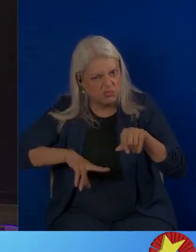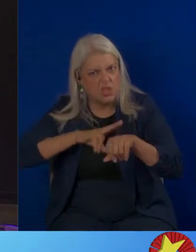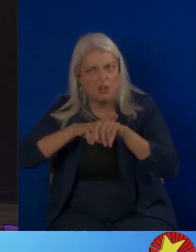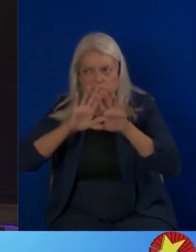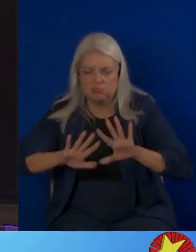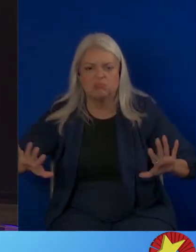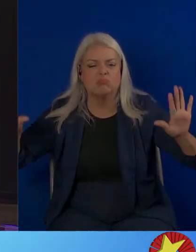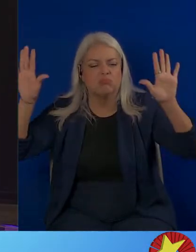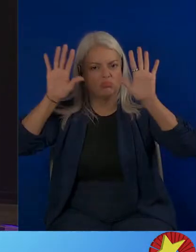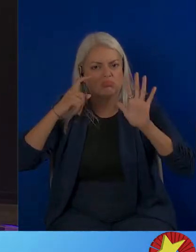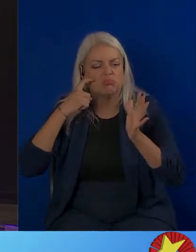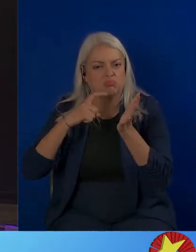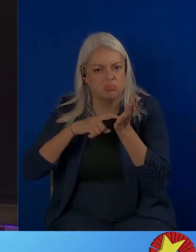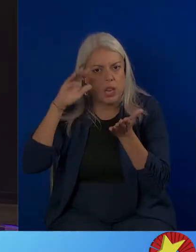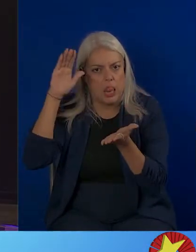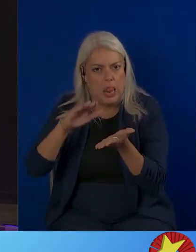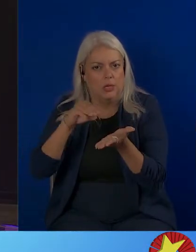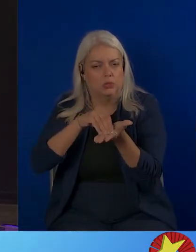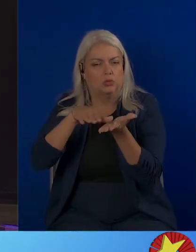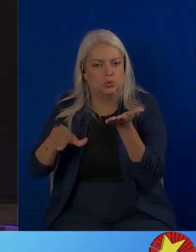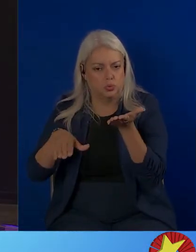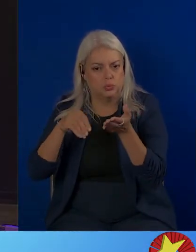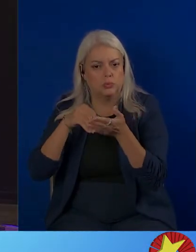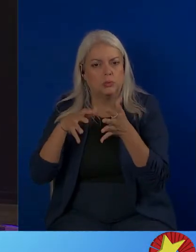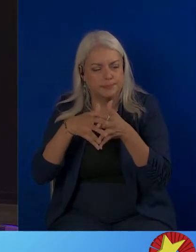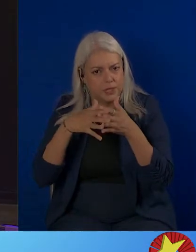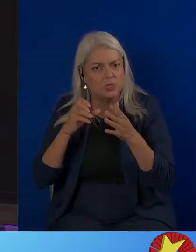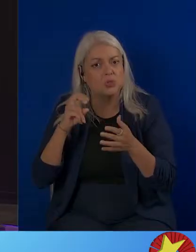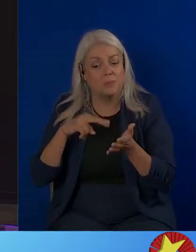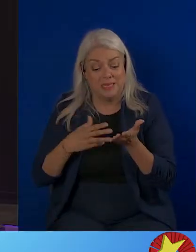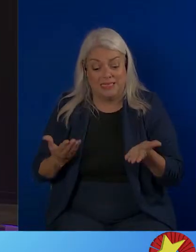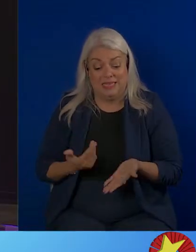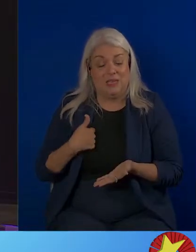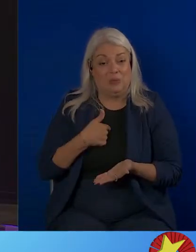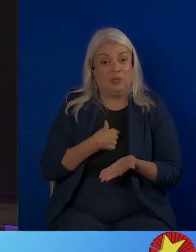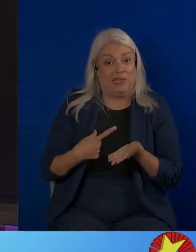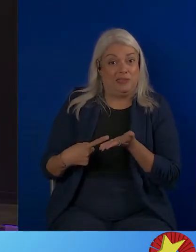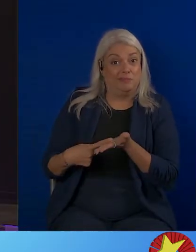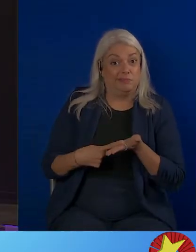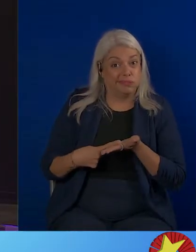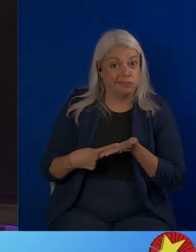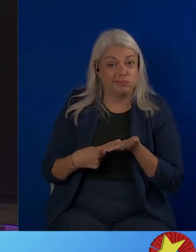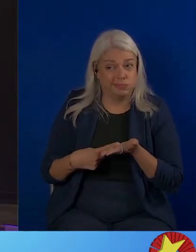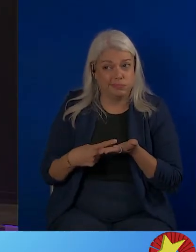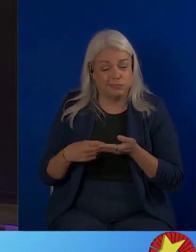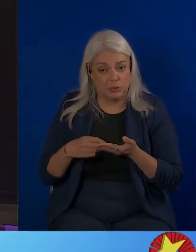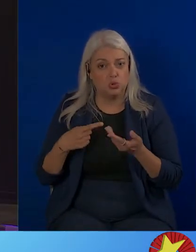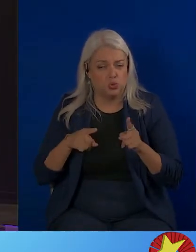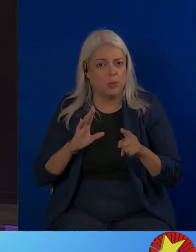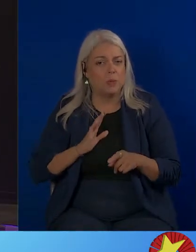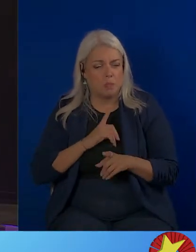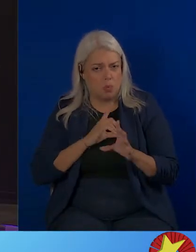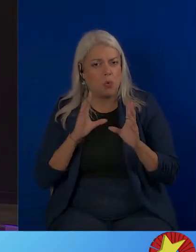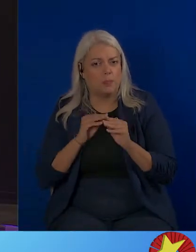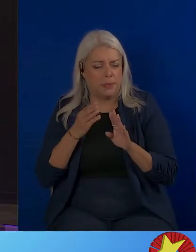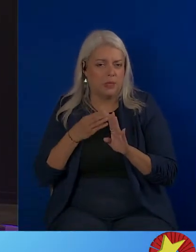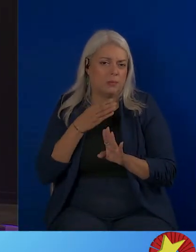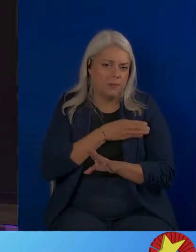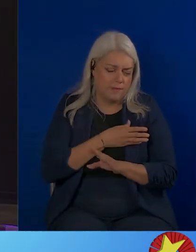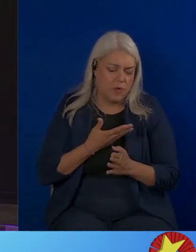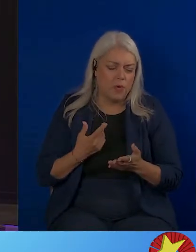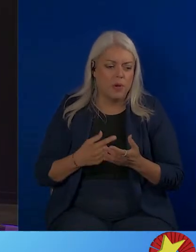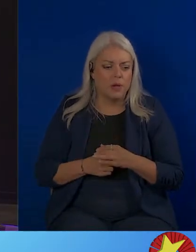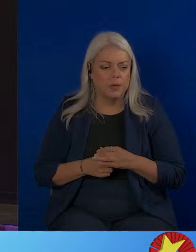So we've had a lot of discussions on this here in the board. And we